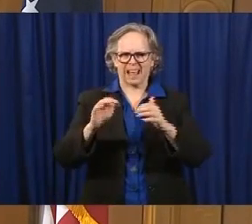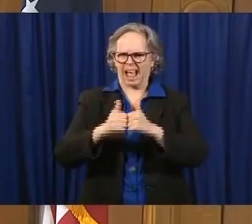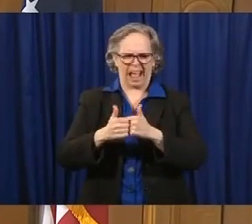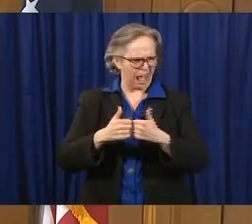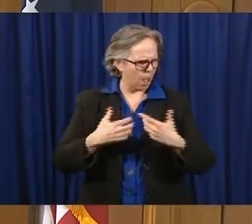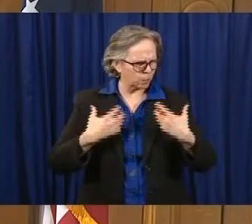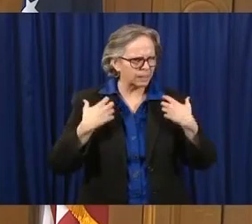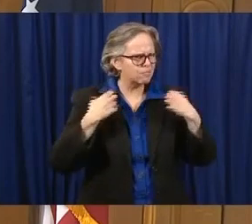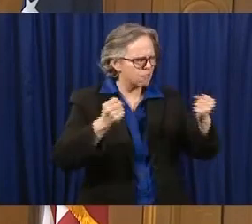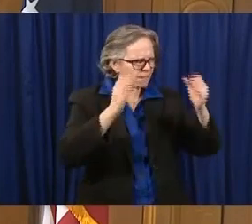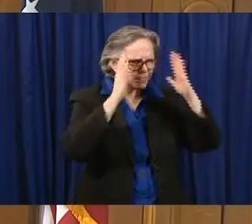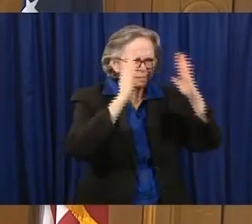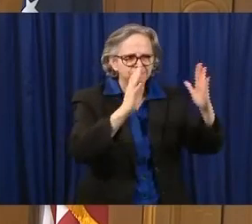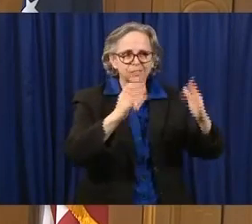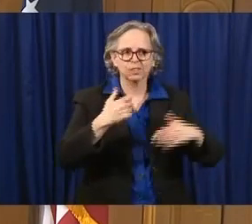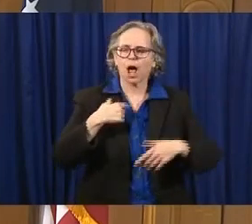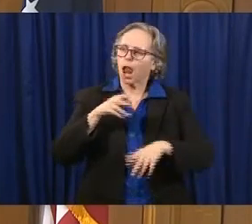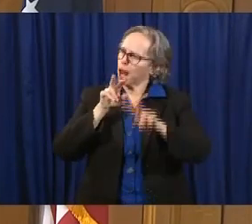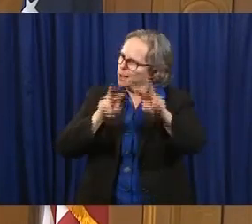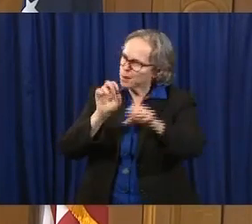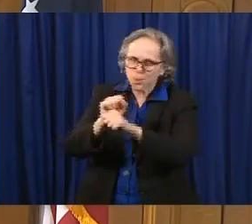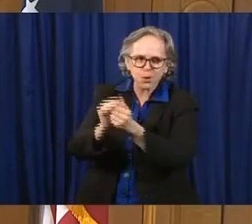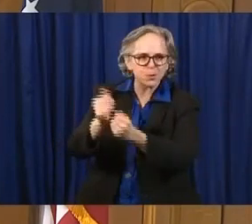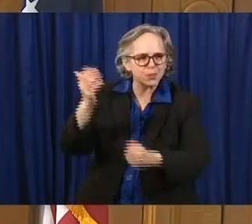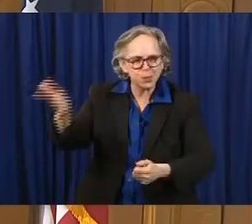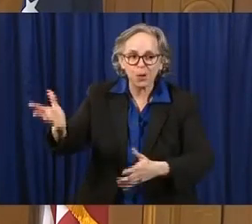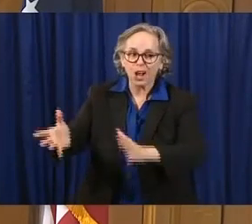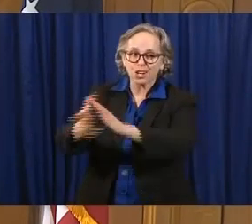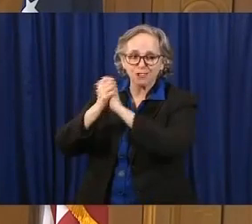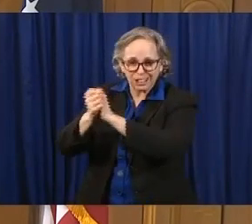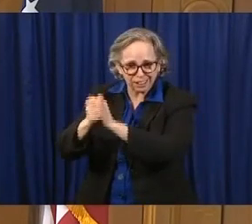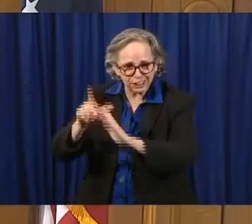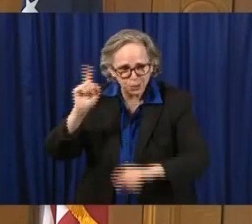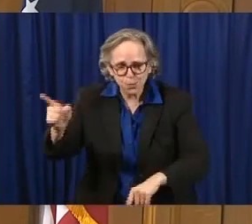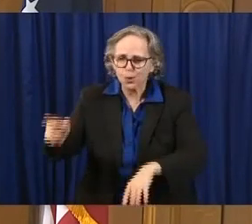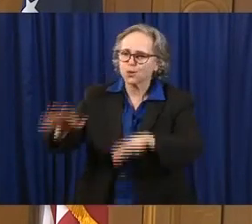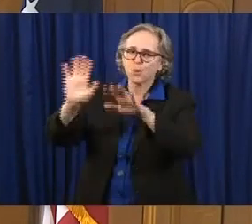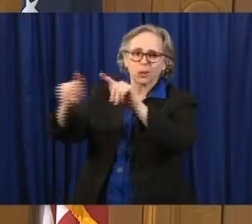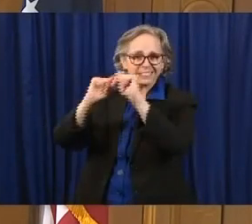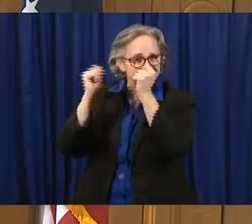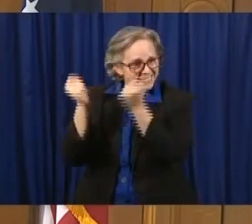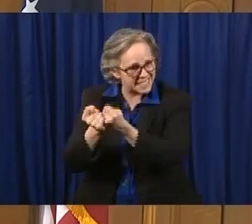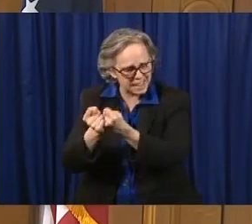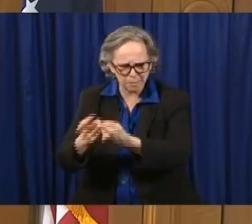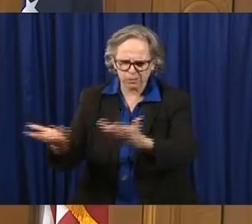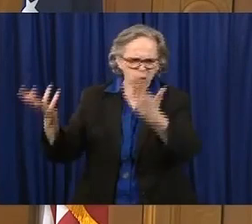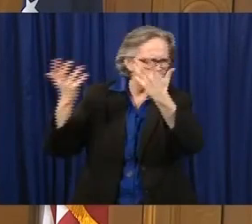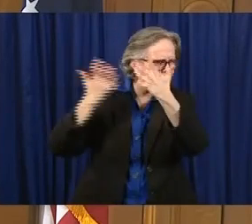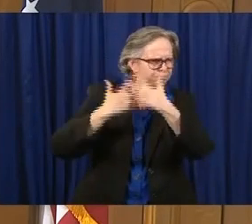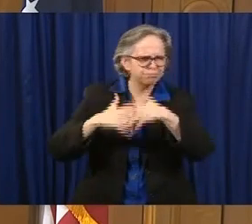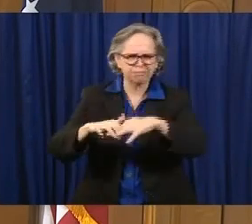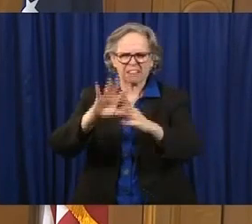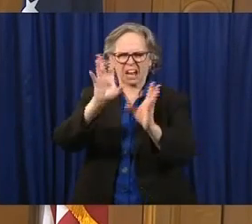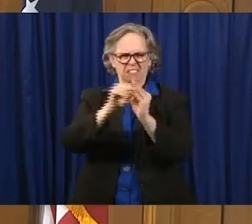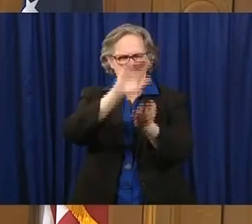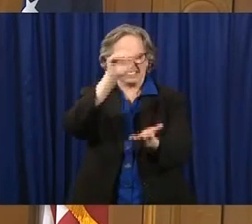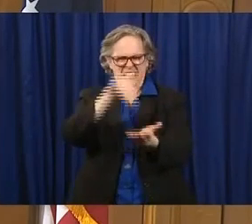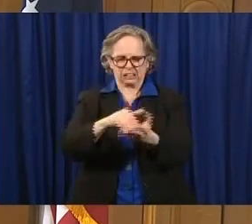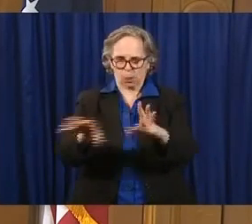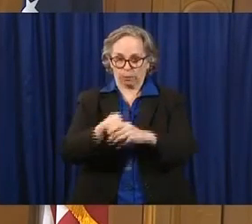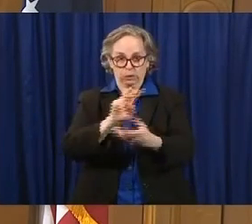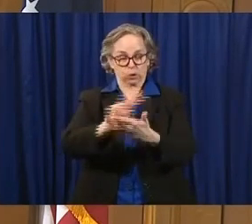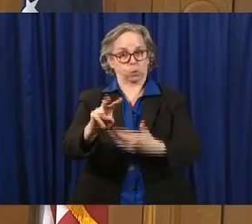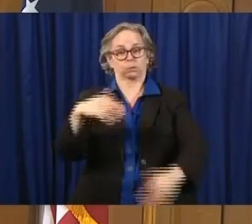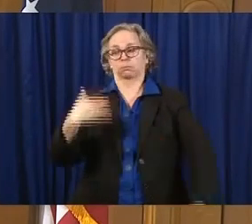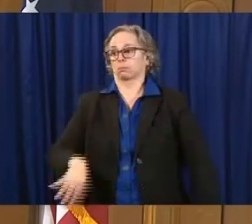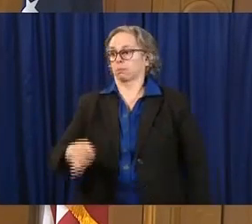Mayor, and congratulations to you and your team for putting that together in 2 weeks. That's quite amazing. As you